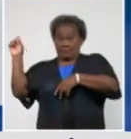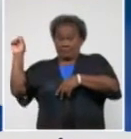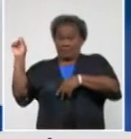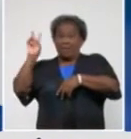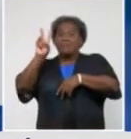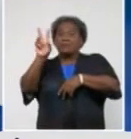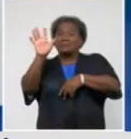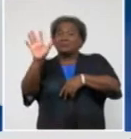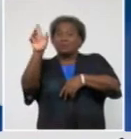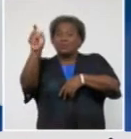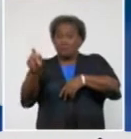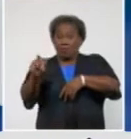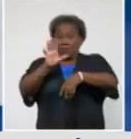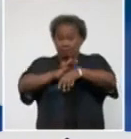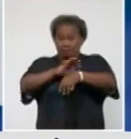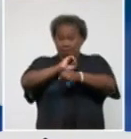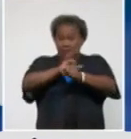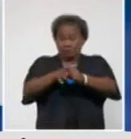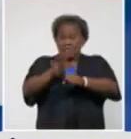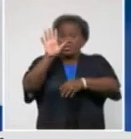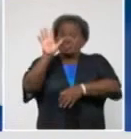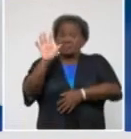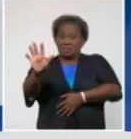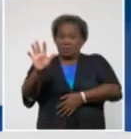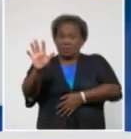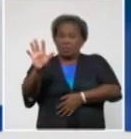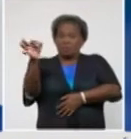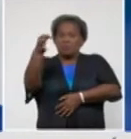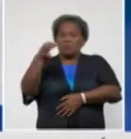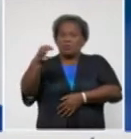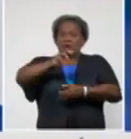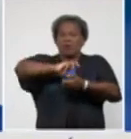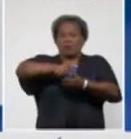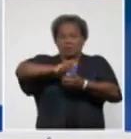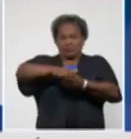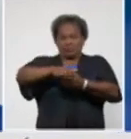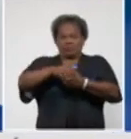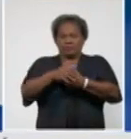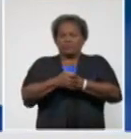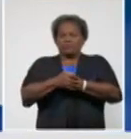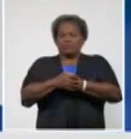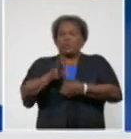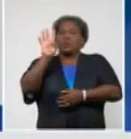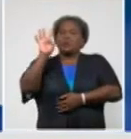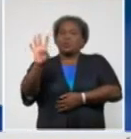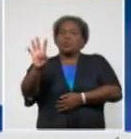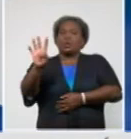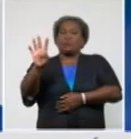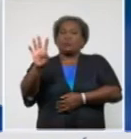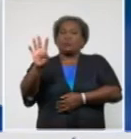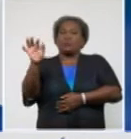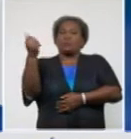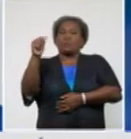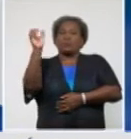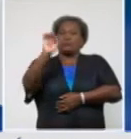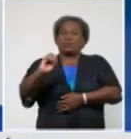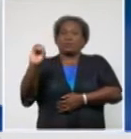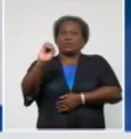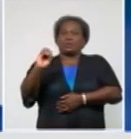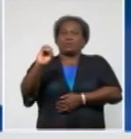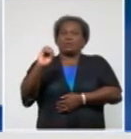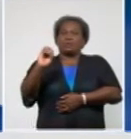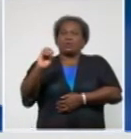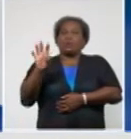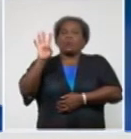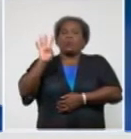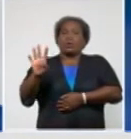10 de Octubre, Boyeros and Regla, 3 to Cotorro, and 1 each